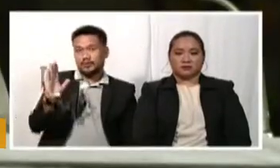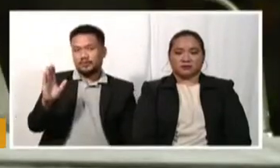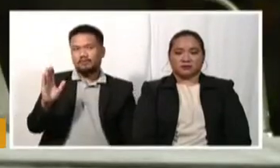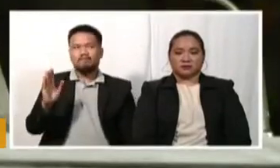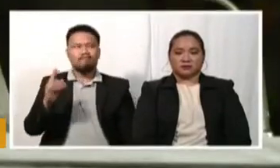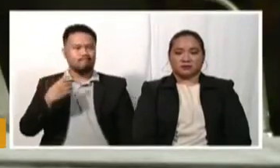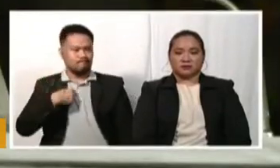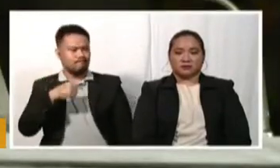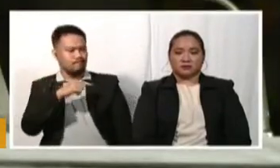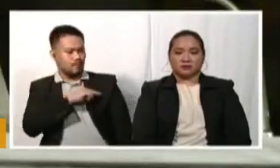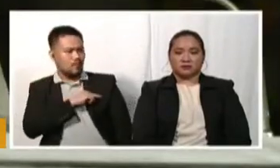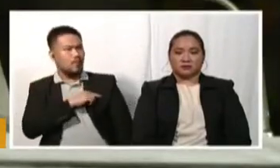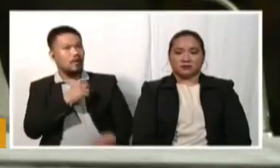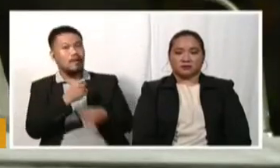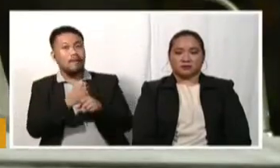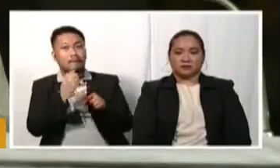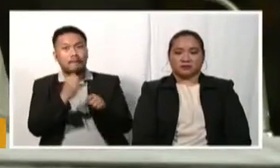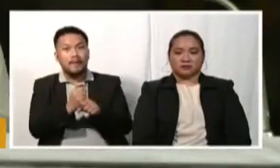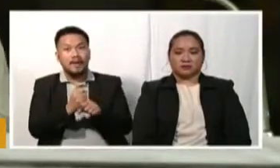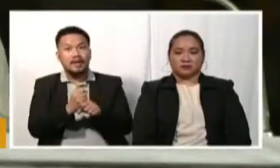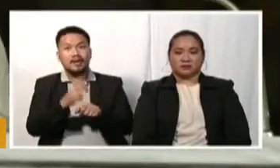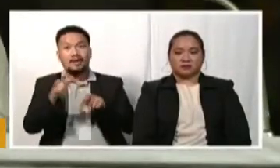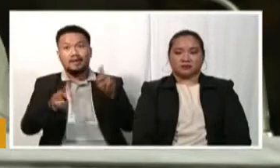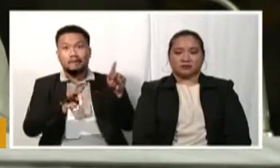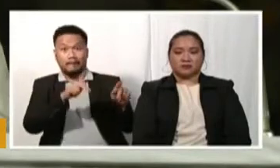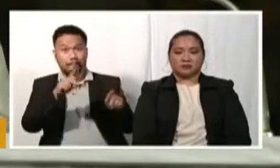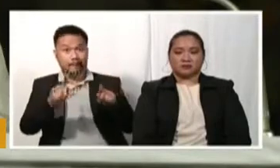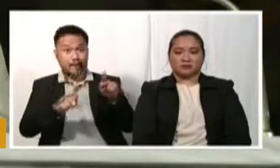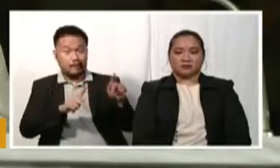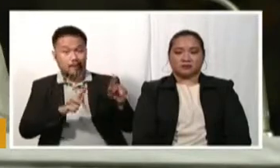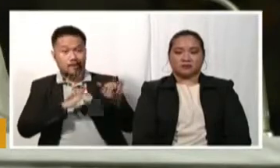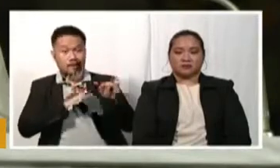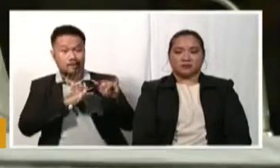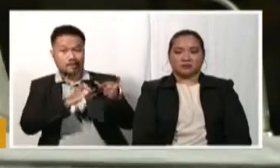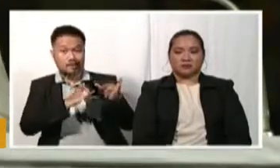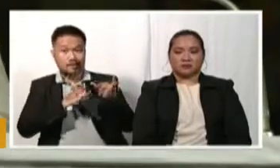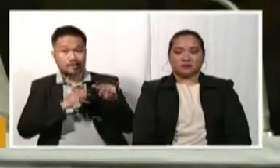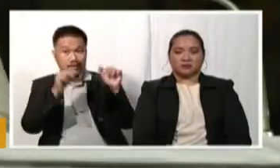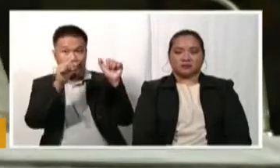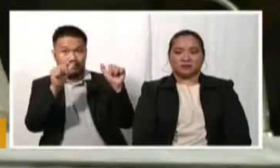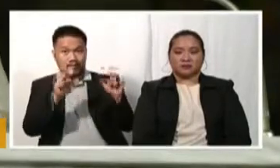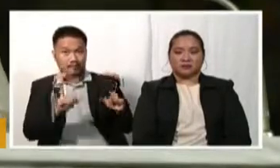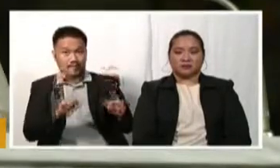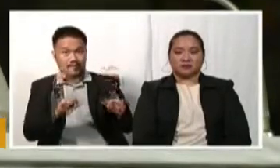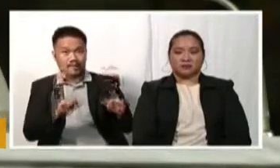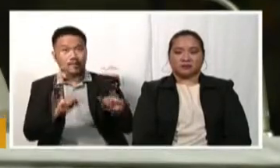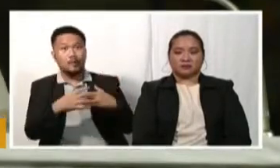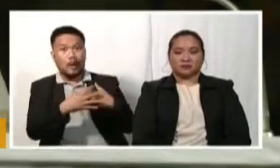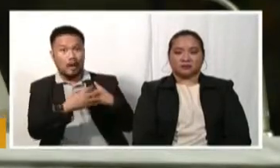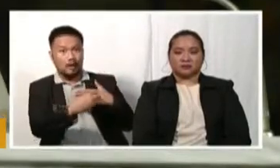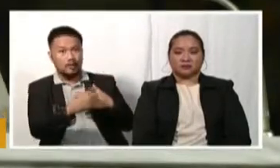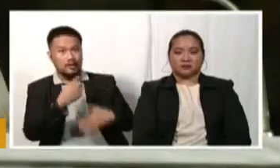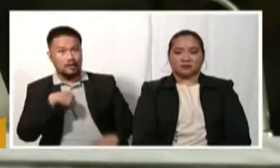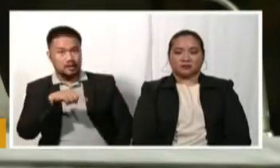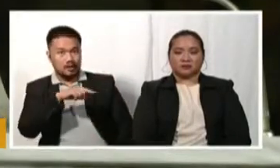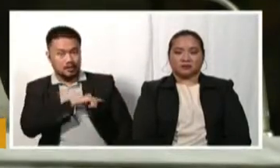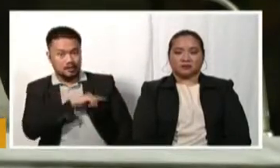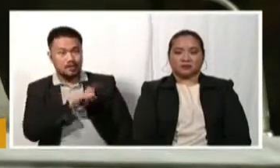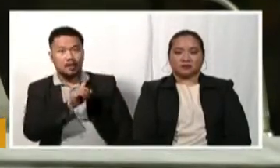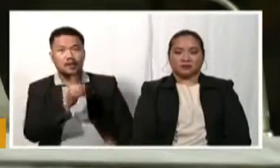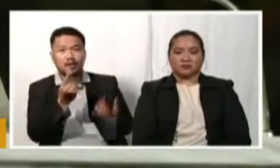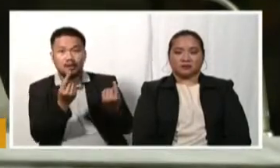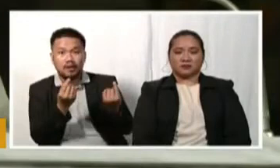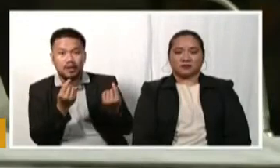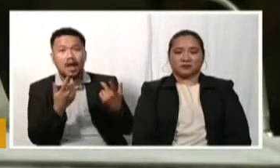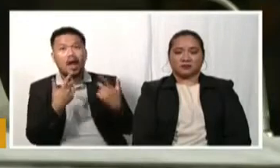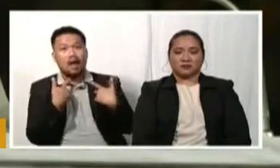"Let us make man in our image, after our likeness. Let them have dominion